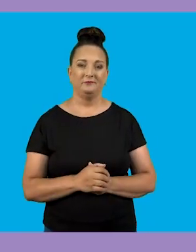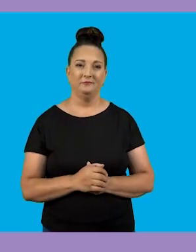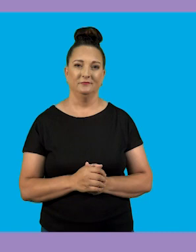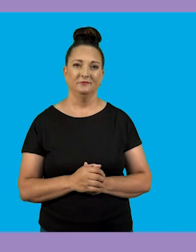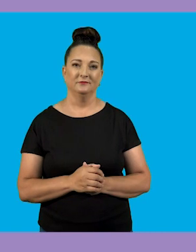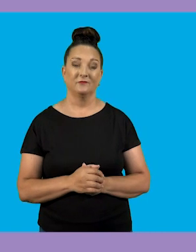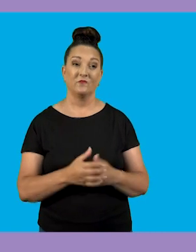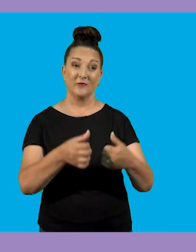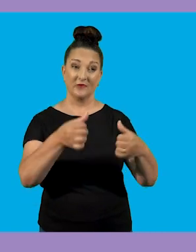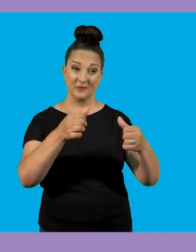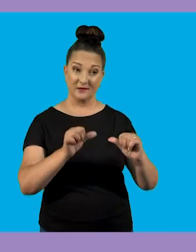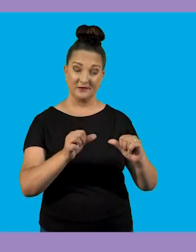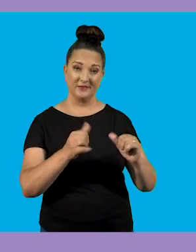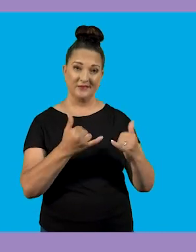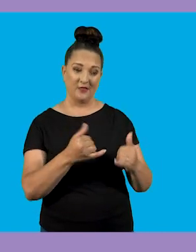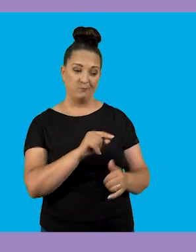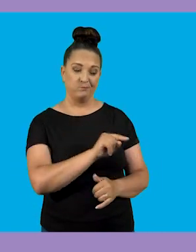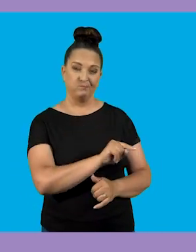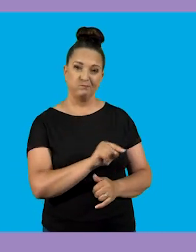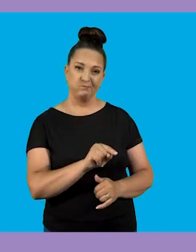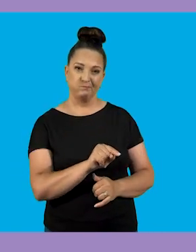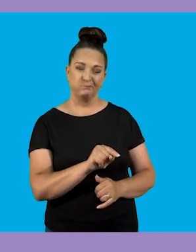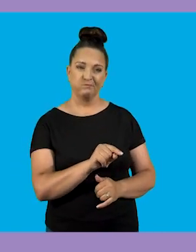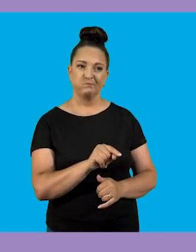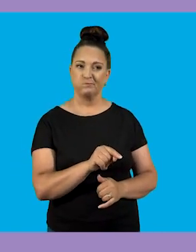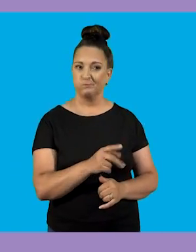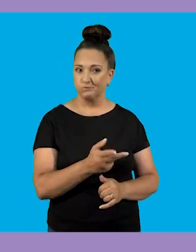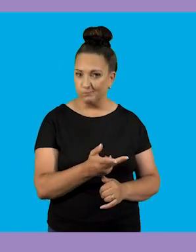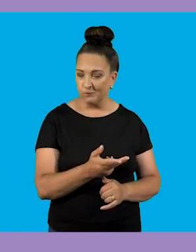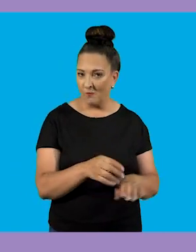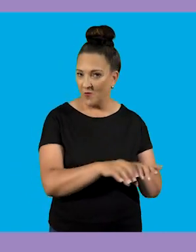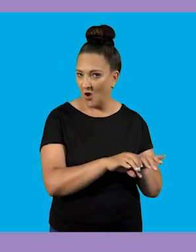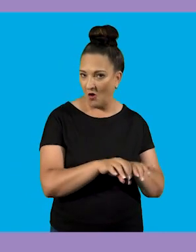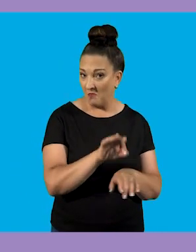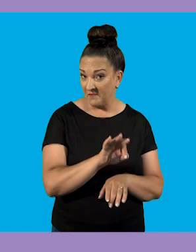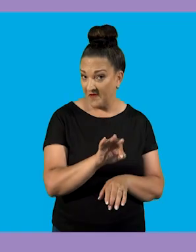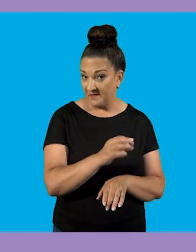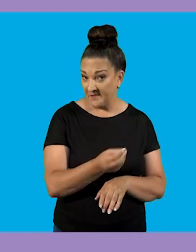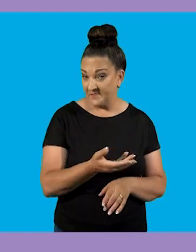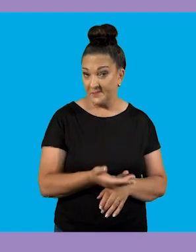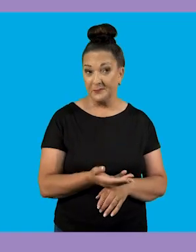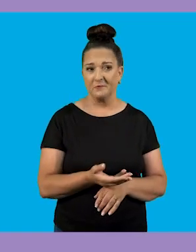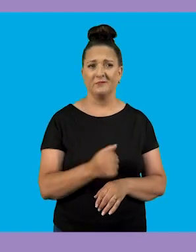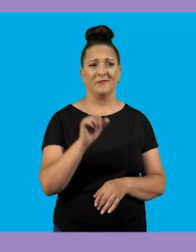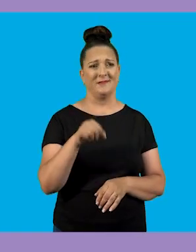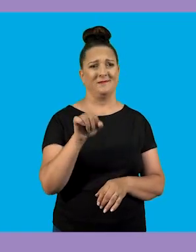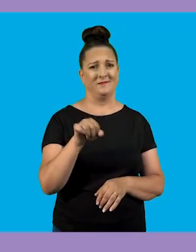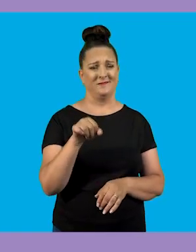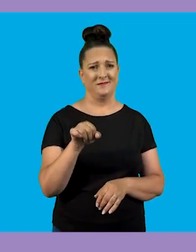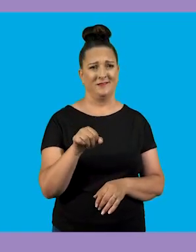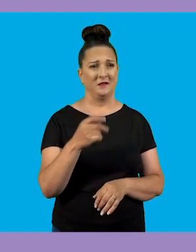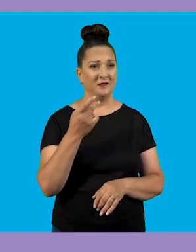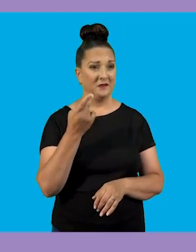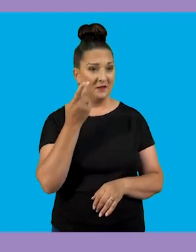we close that bracket. Then looking at the denominator, do you think there's a common factor there as well?